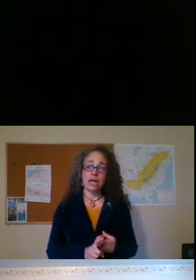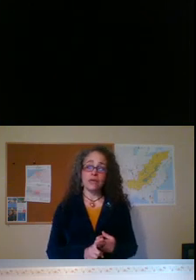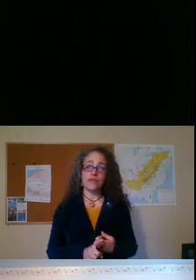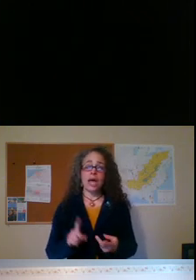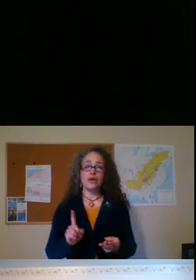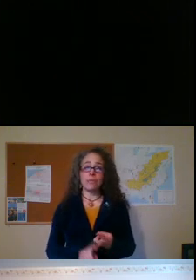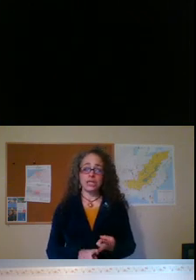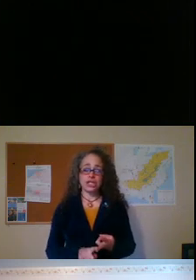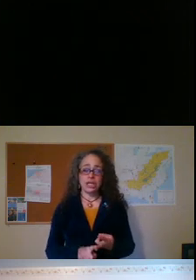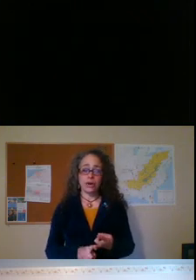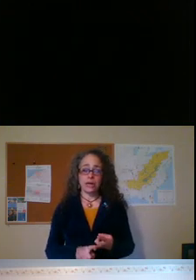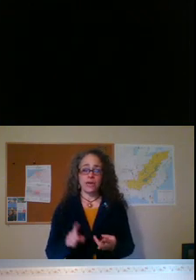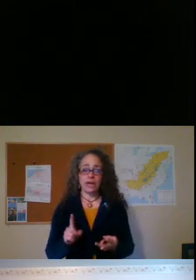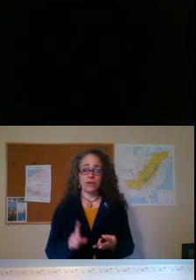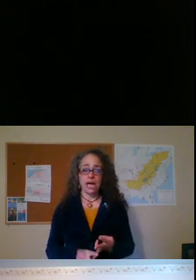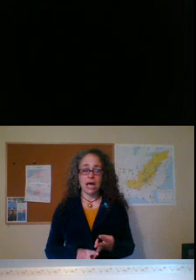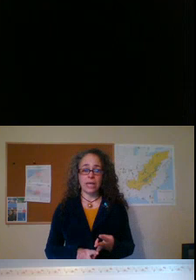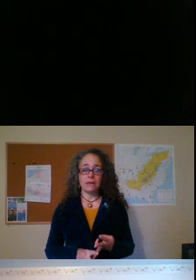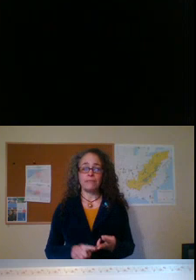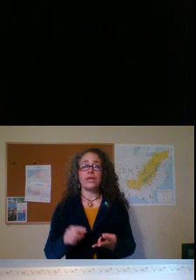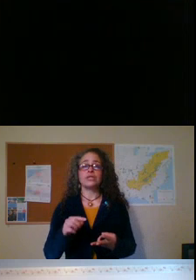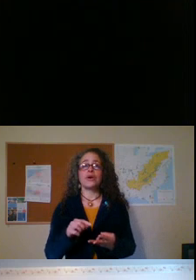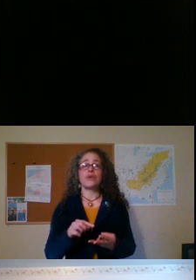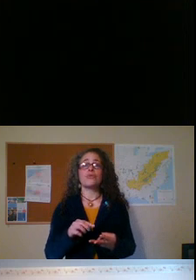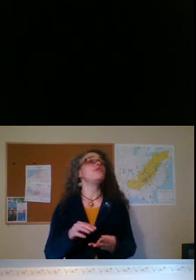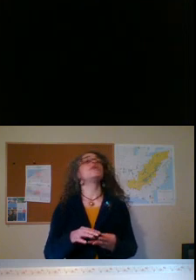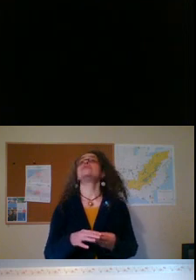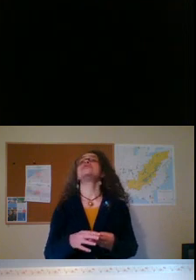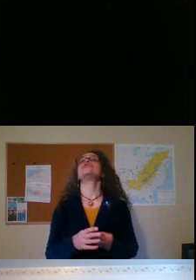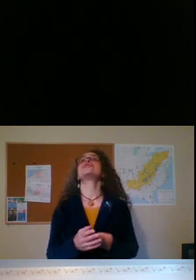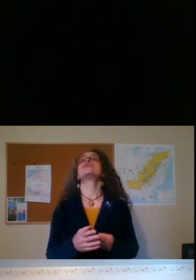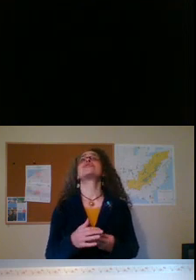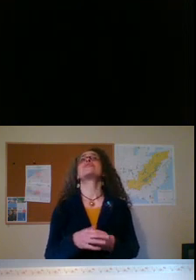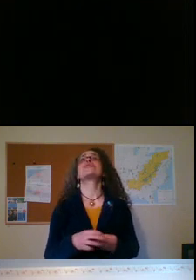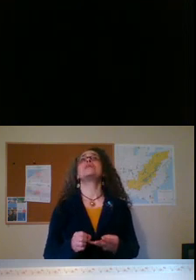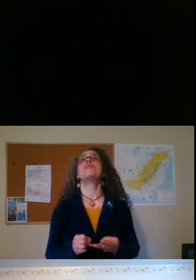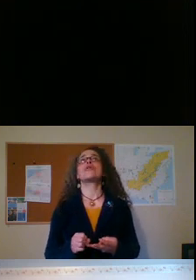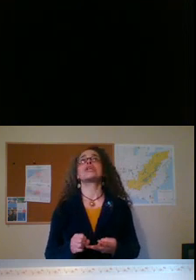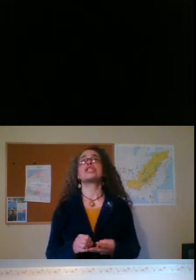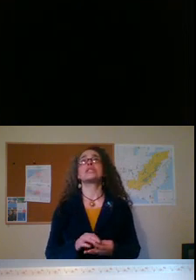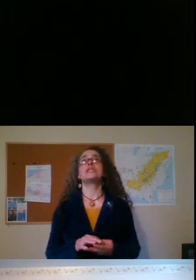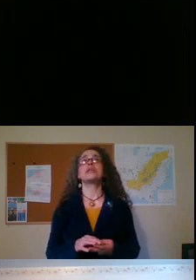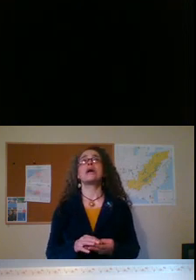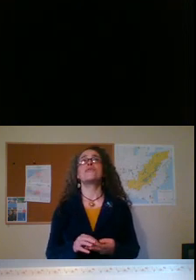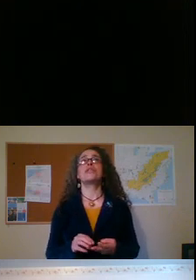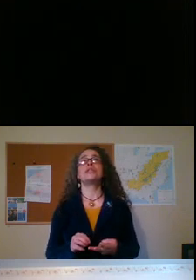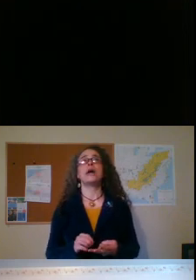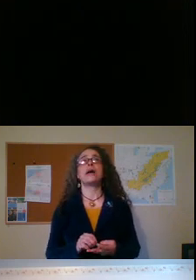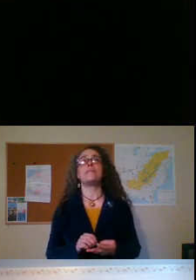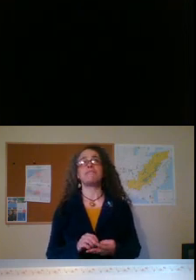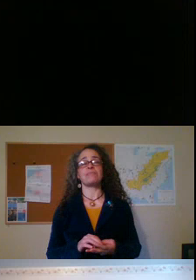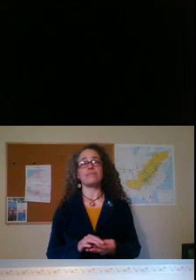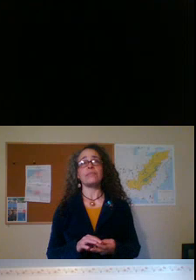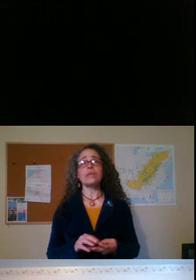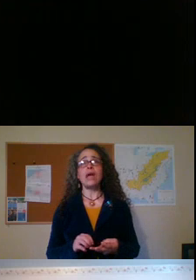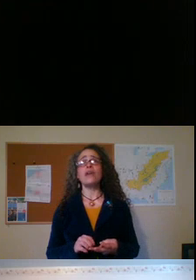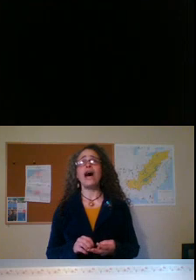project narrative, your budget narrative, and your timeline. So those three portions of the